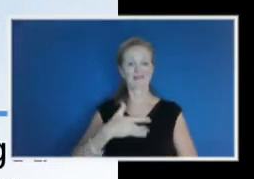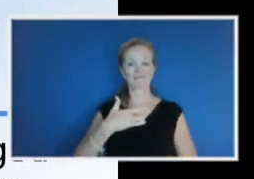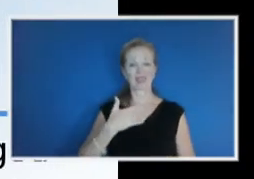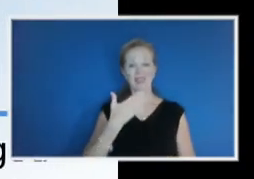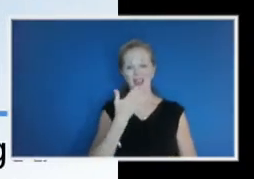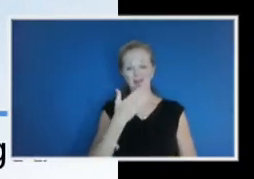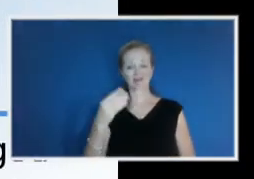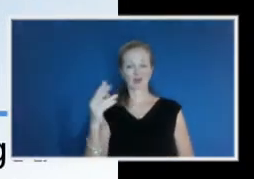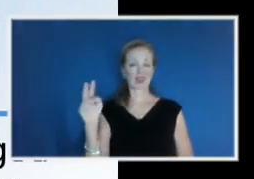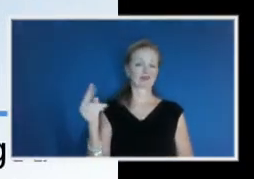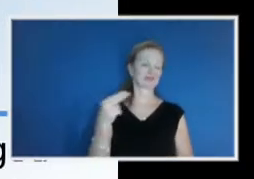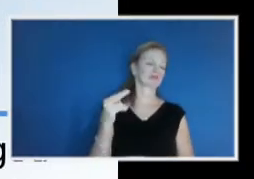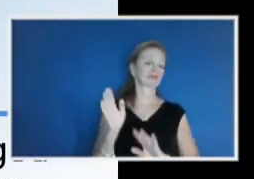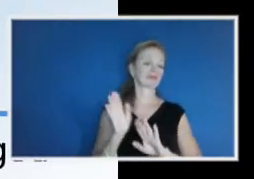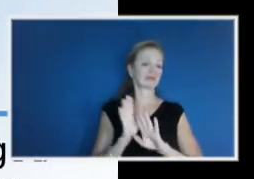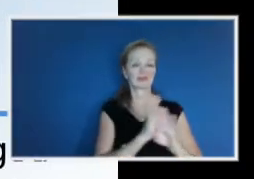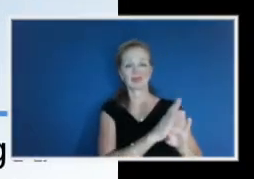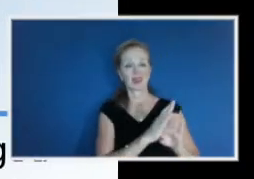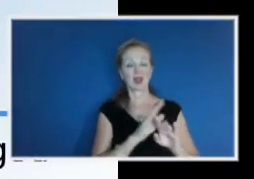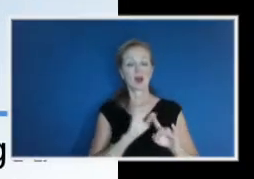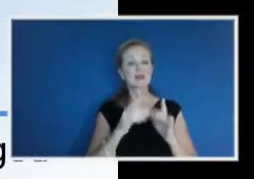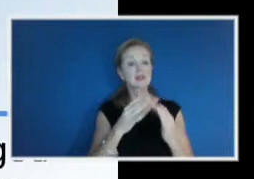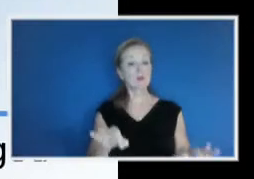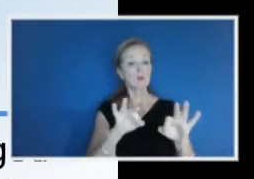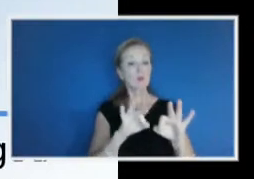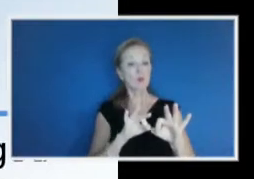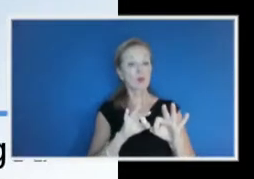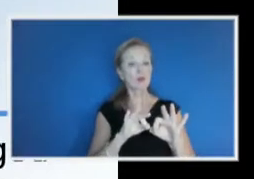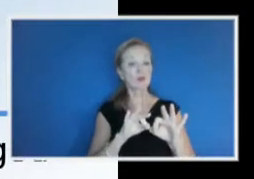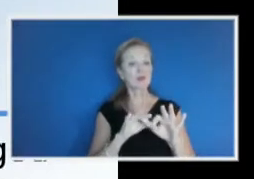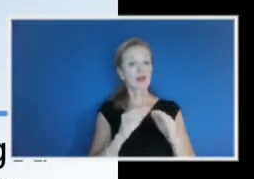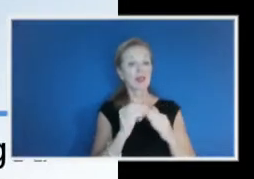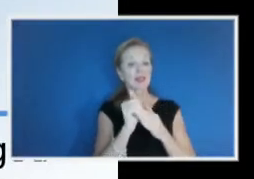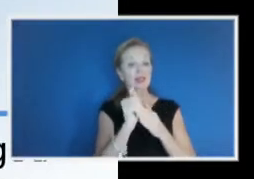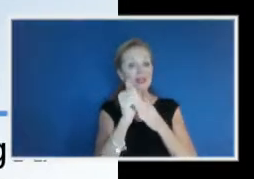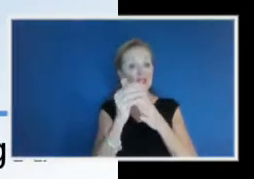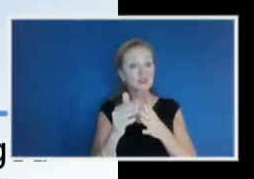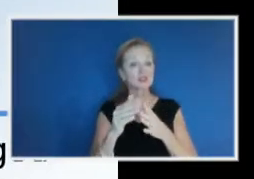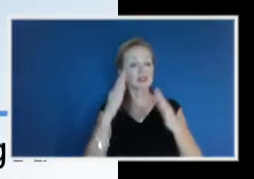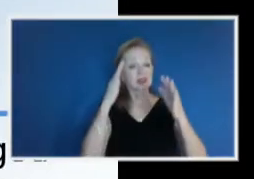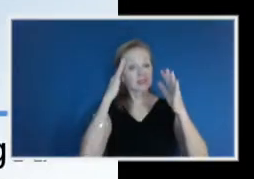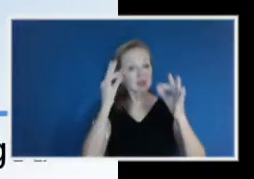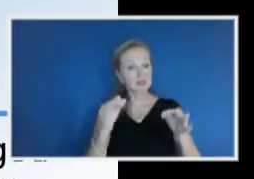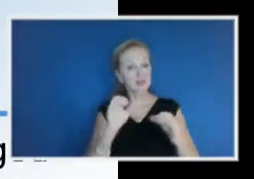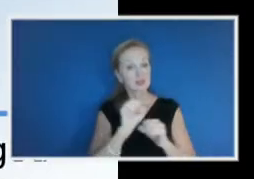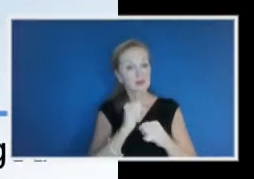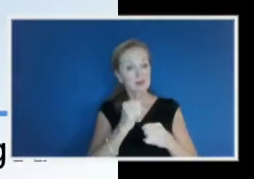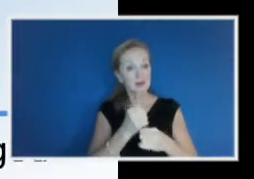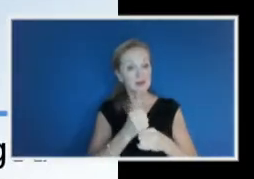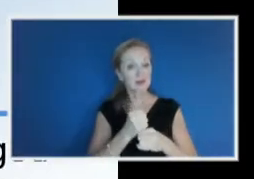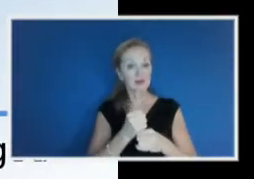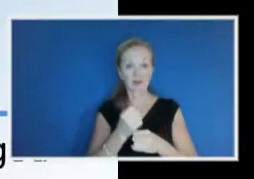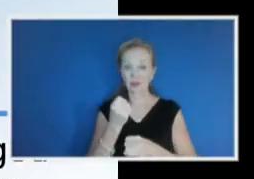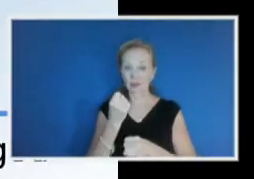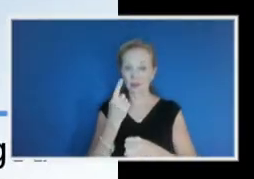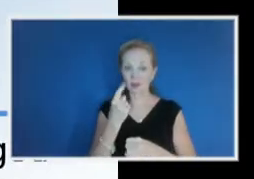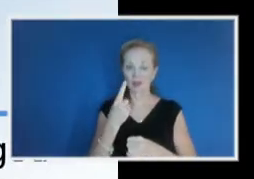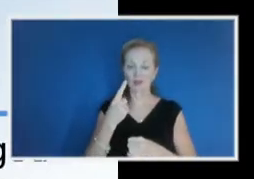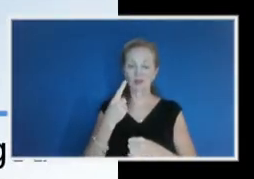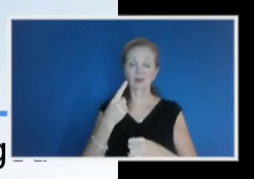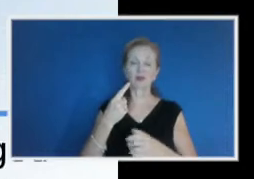it's important that decision makers and leadership understand the standards under which we labor at this